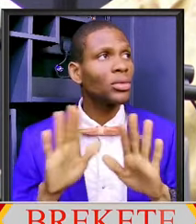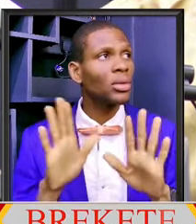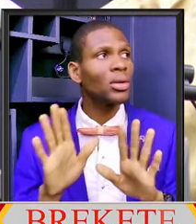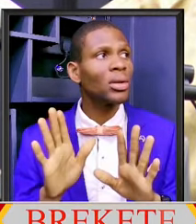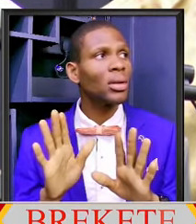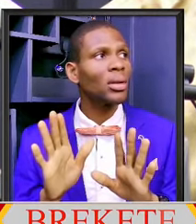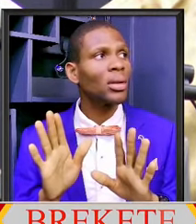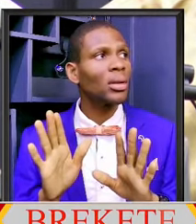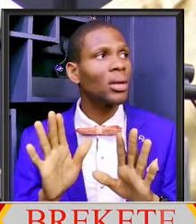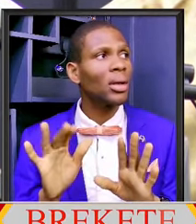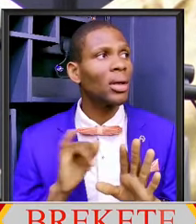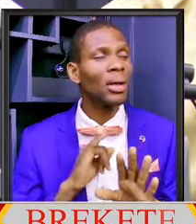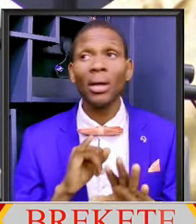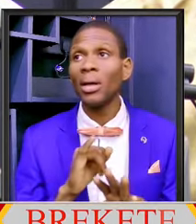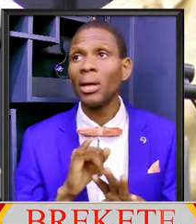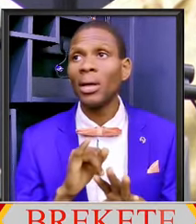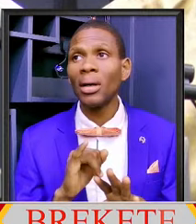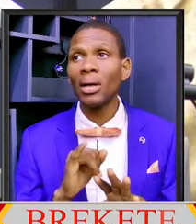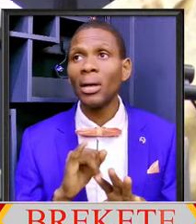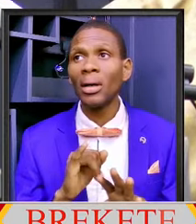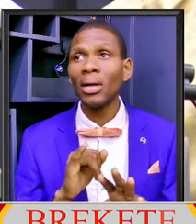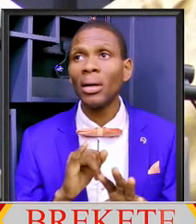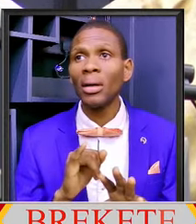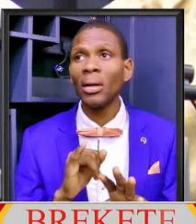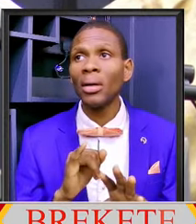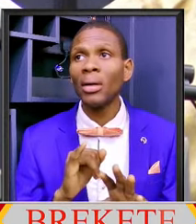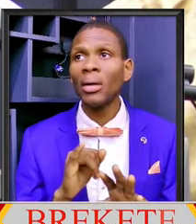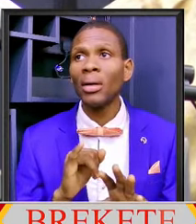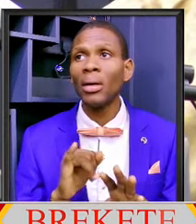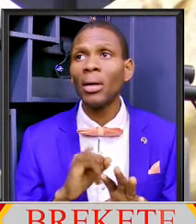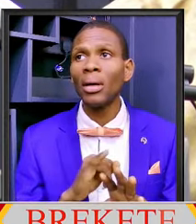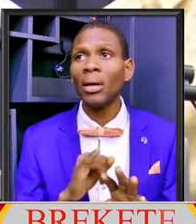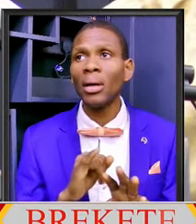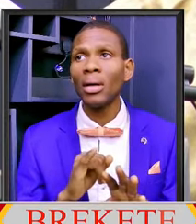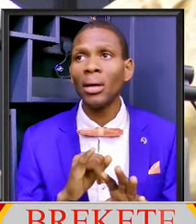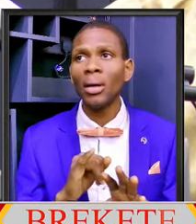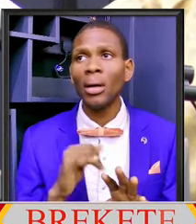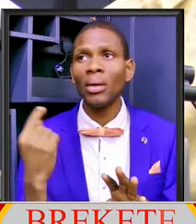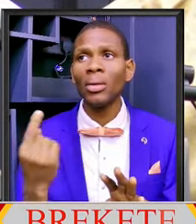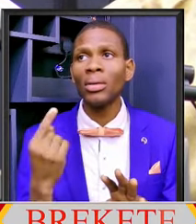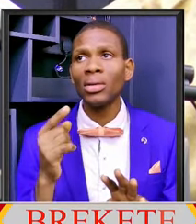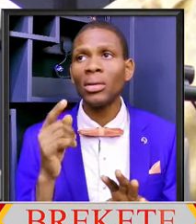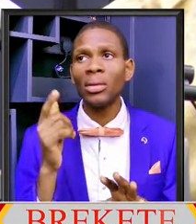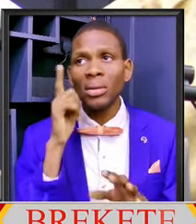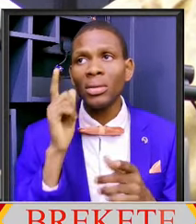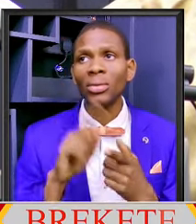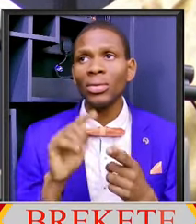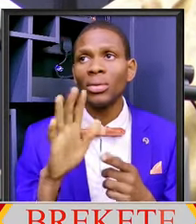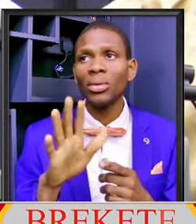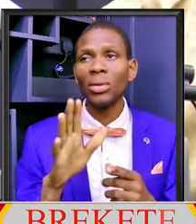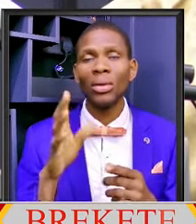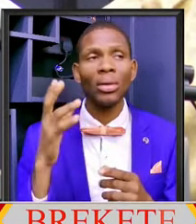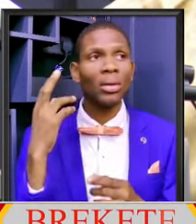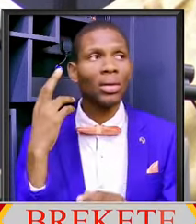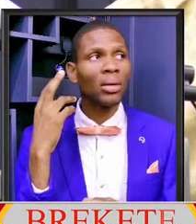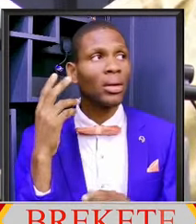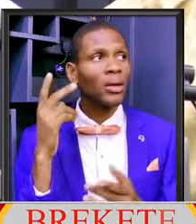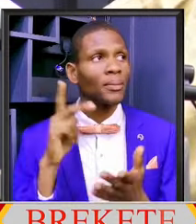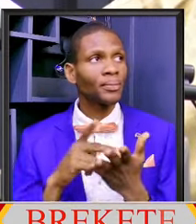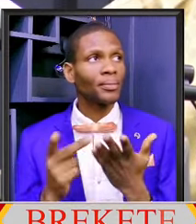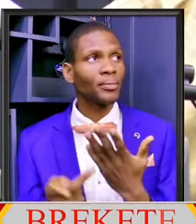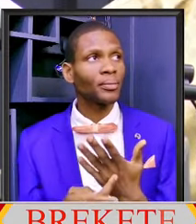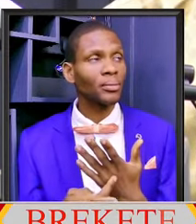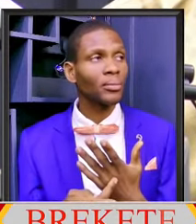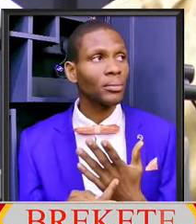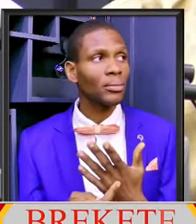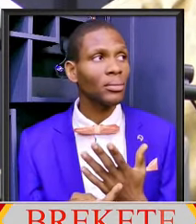you. I know they hear you. I always listen to your program. You always listen to